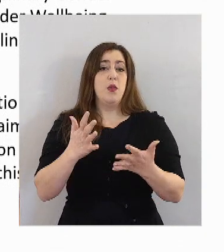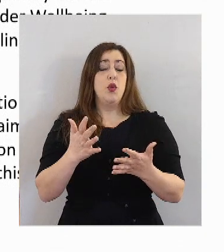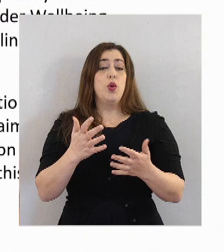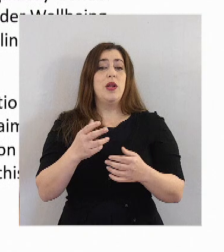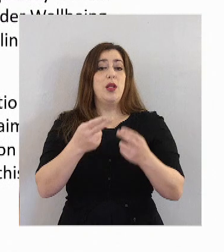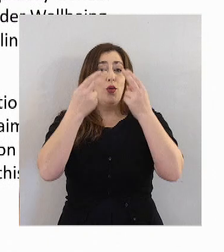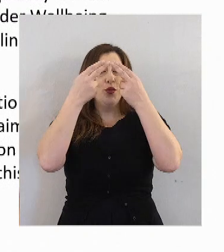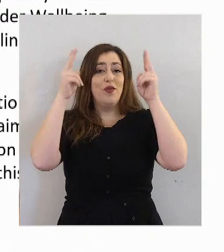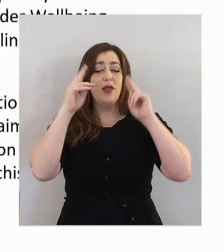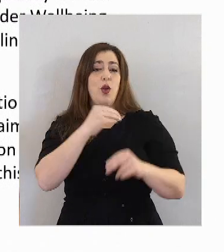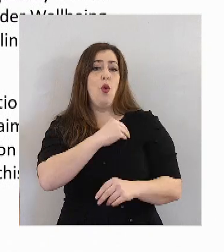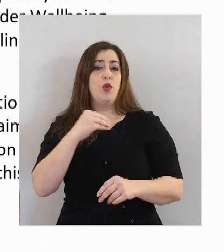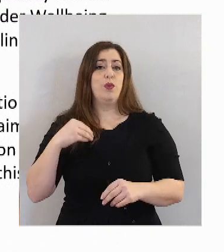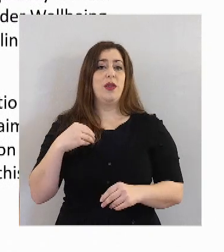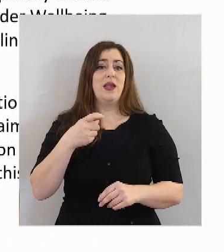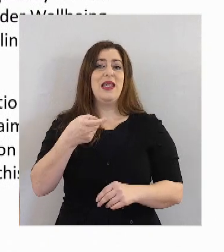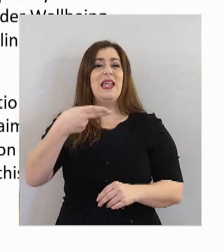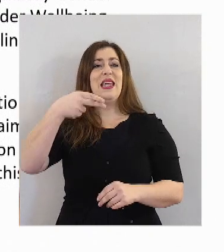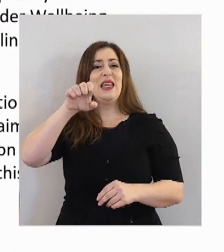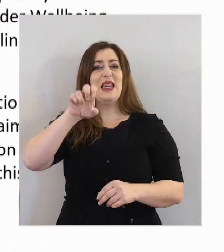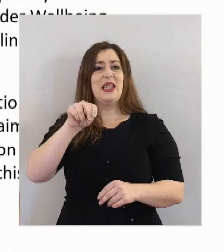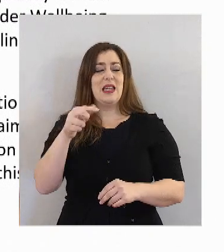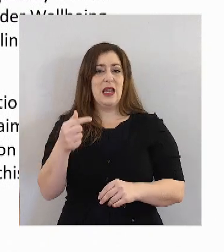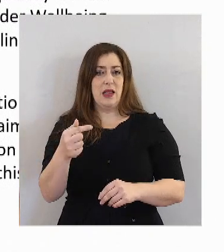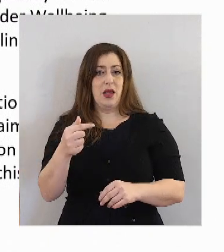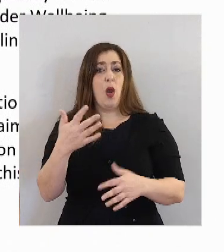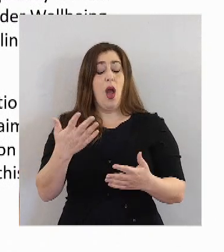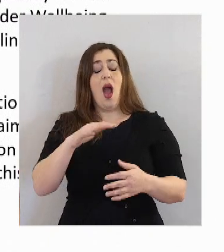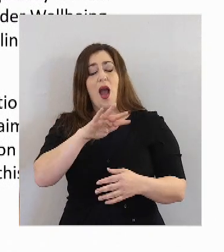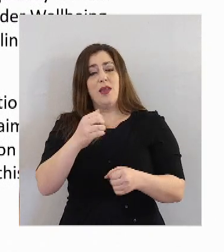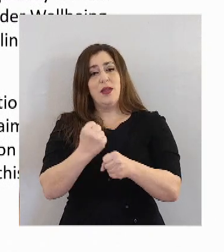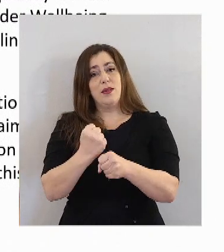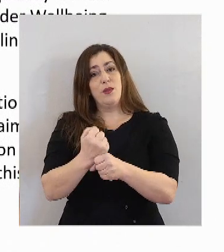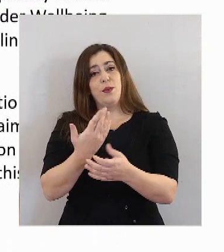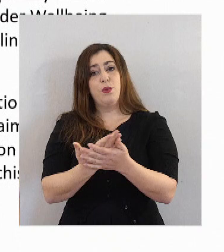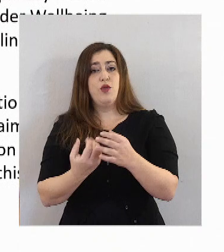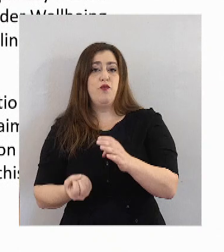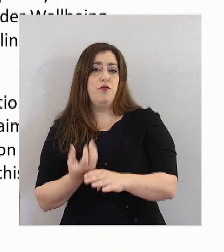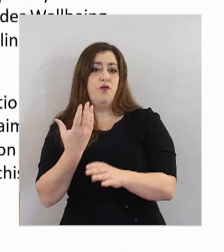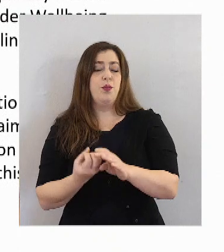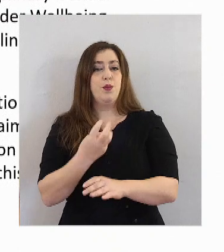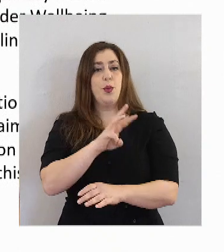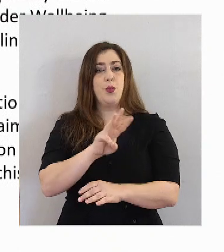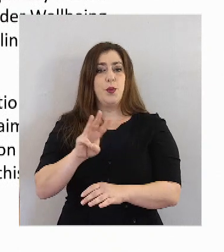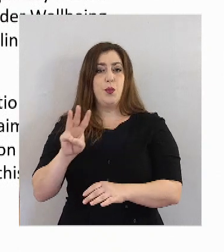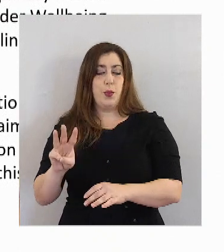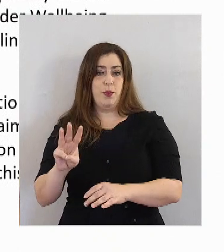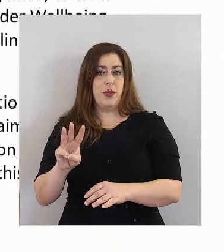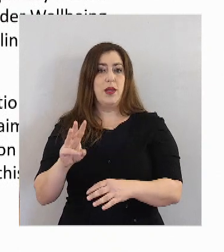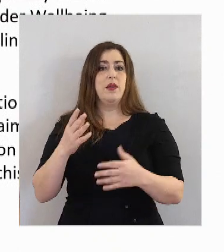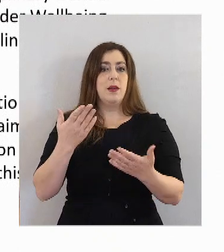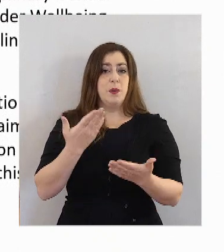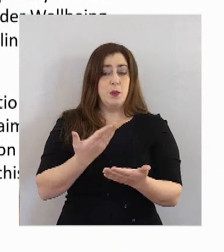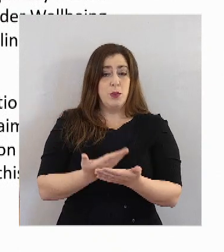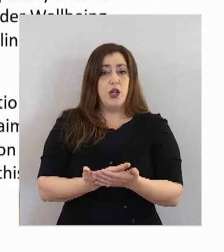Info Point, and included the development of a website aimed at general practitioners, psychosocial professionals, nurses,